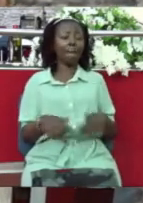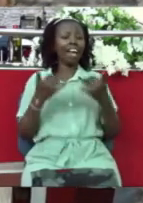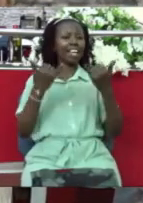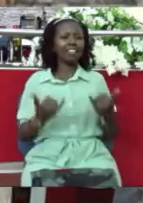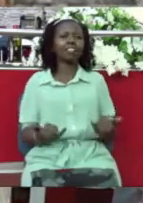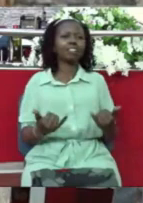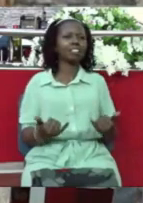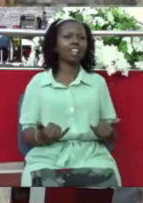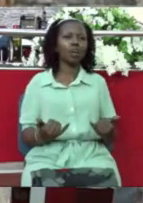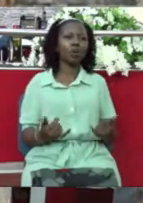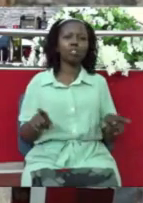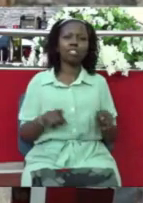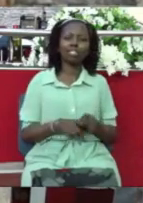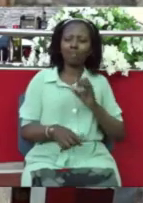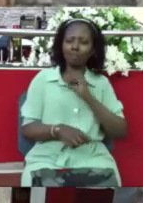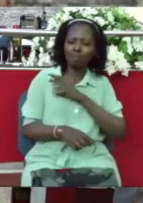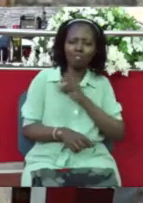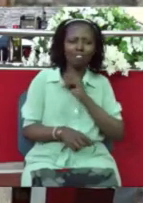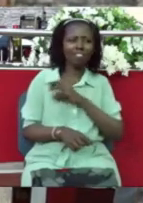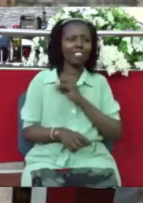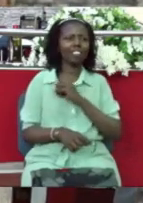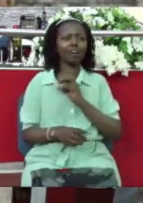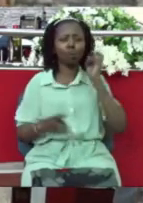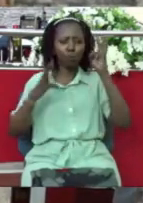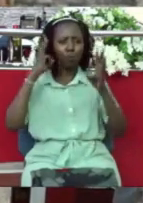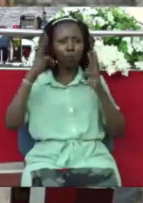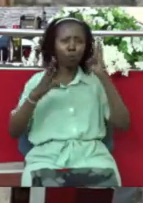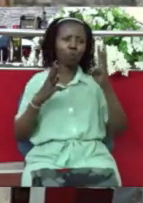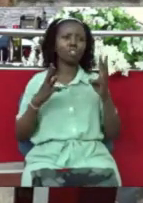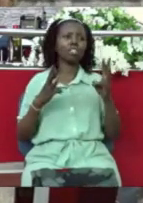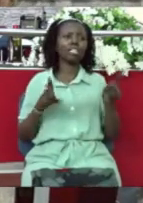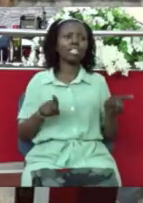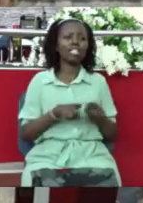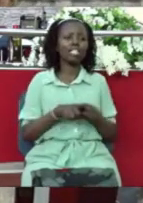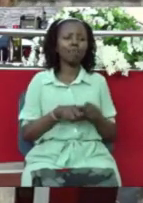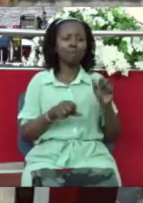again, you are so scared and afraid. You are even paralyzed.